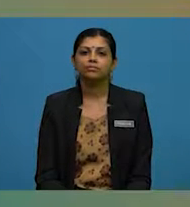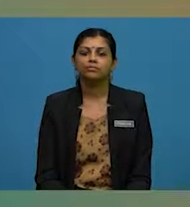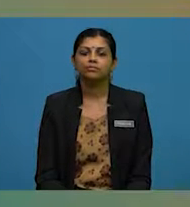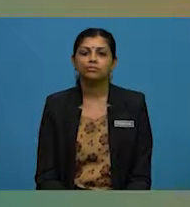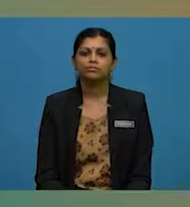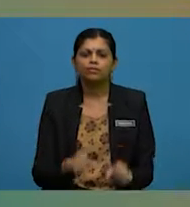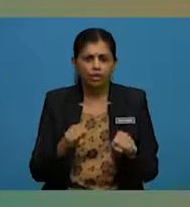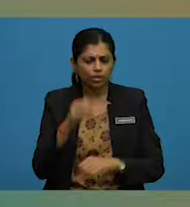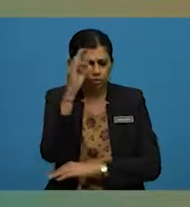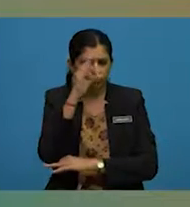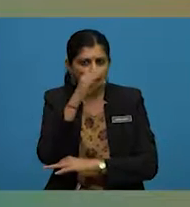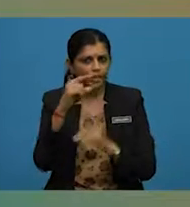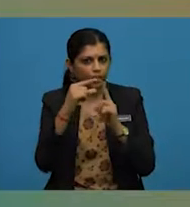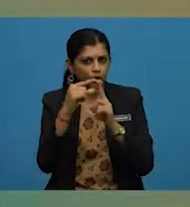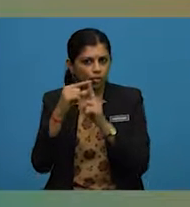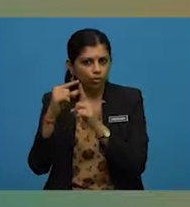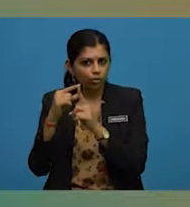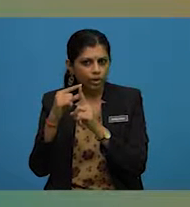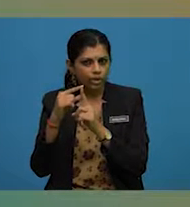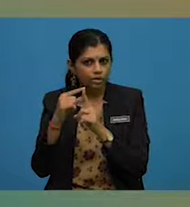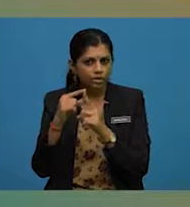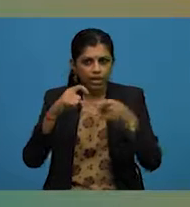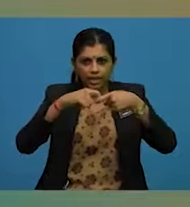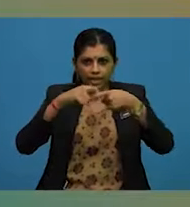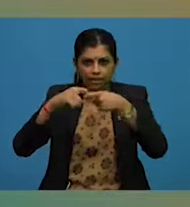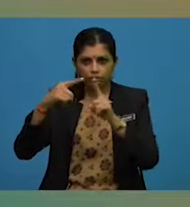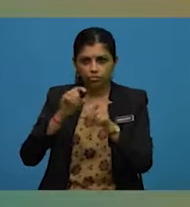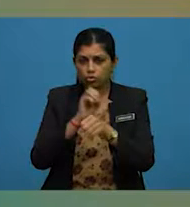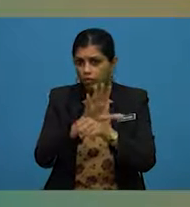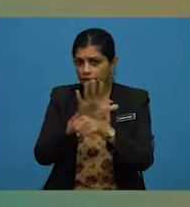Can you find words connected to COVID-19?